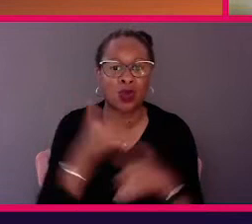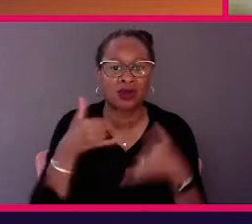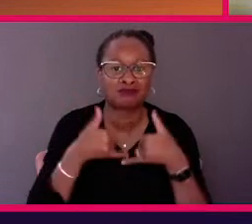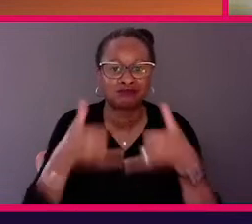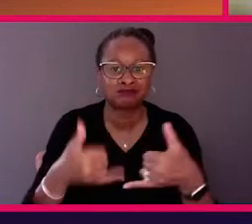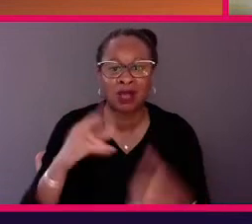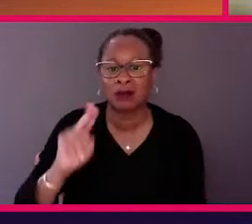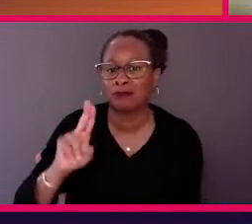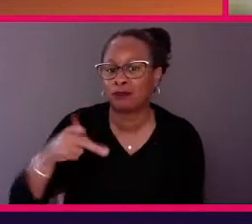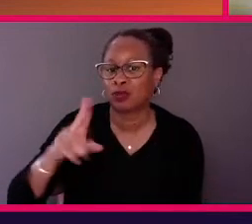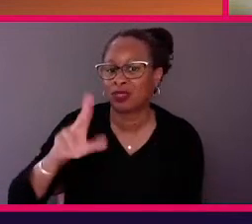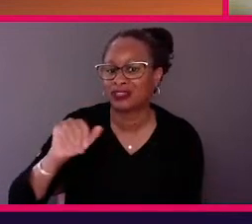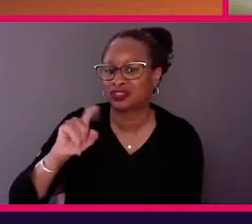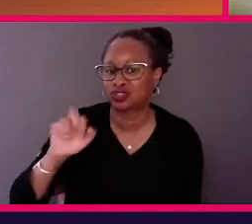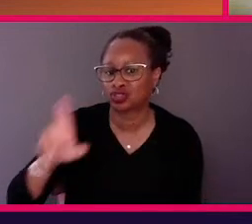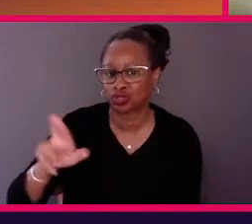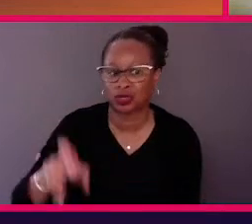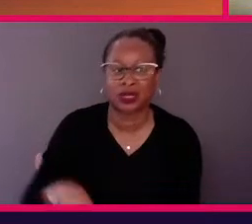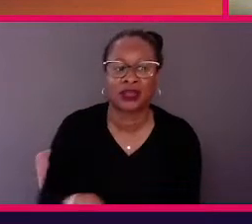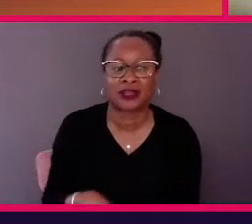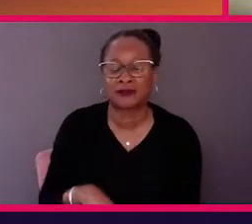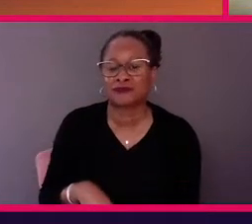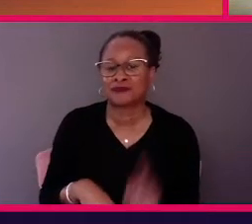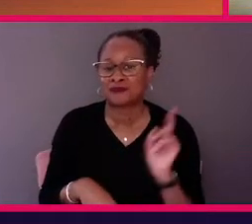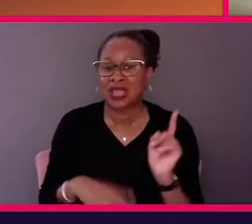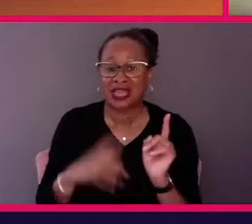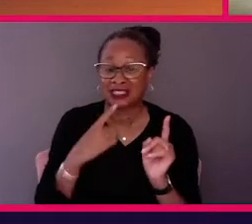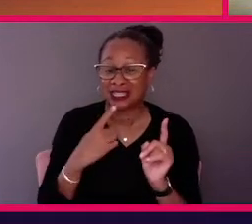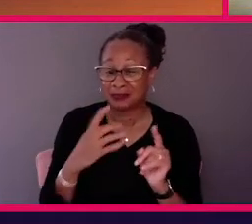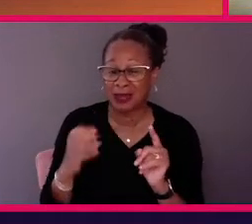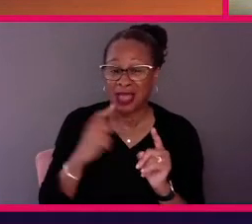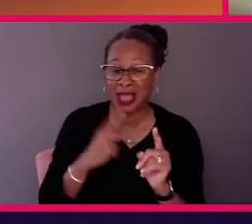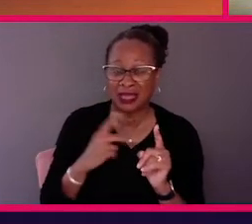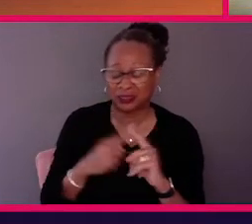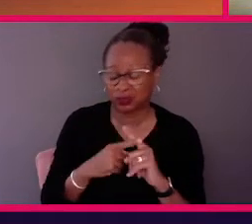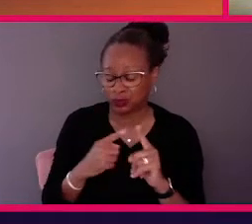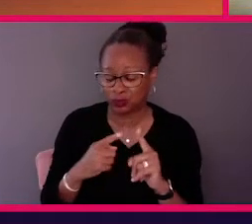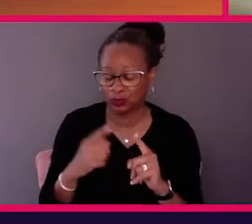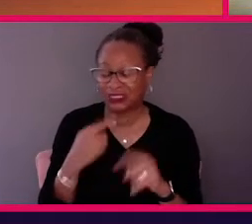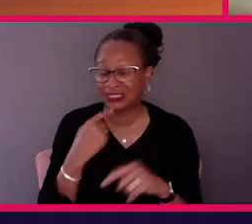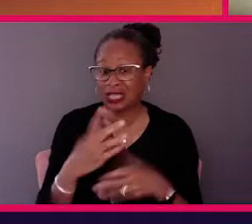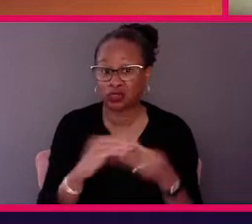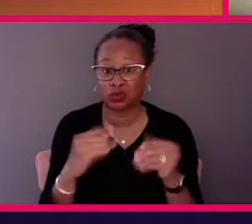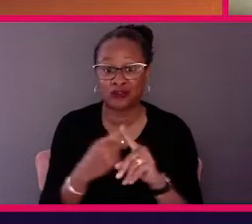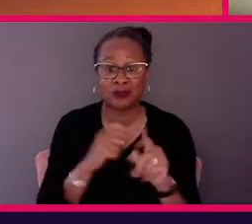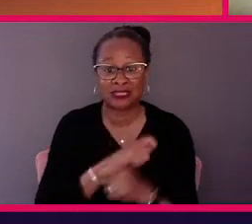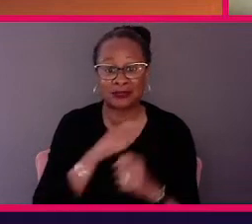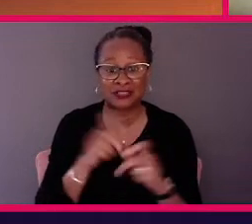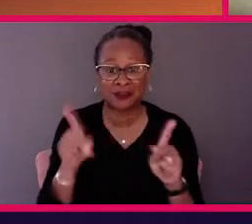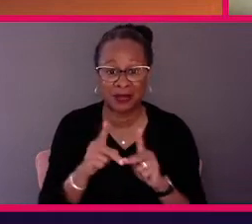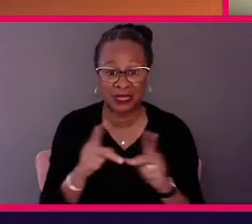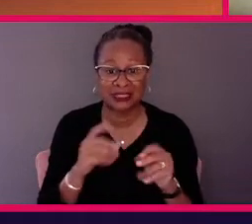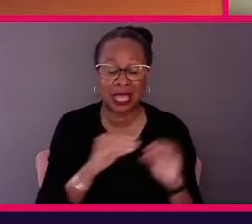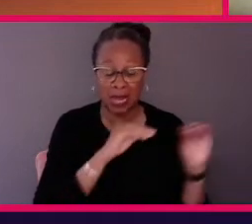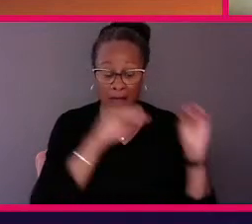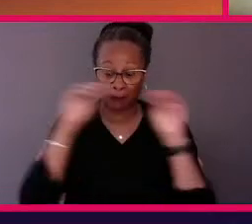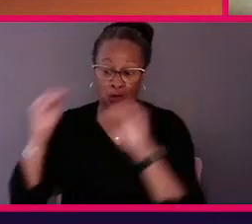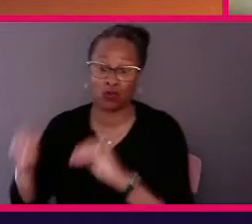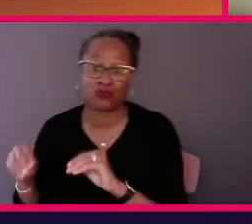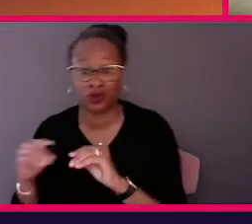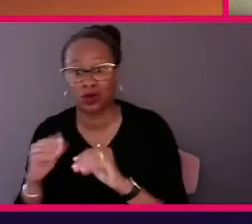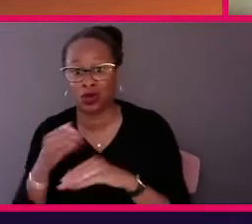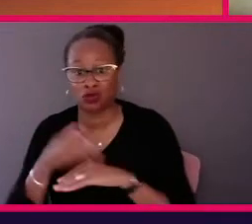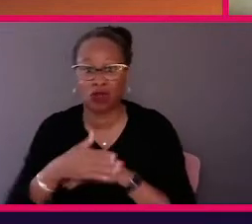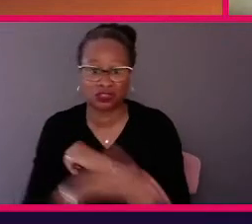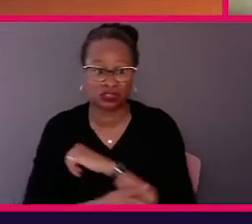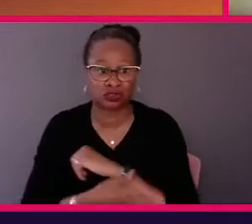about telling stories from a certain place. I just moved cross country a couple months ago and I feel a little crippled because, you know, Hua talks